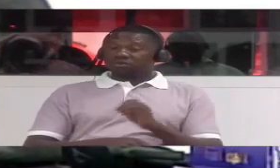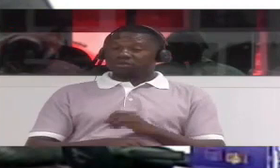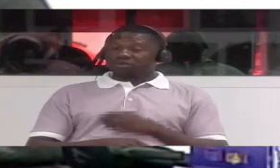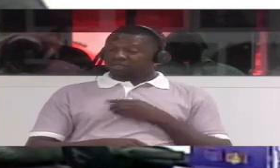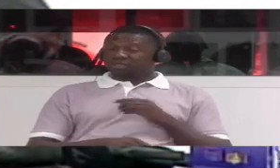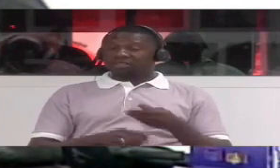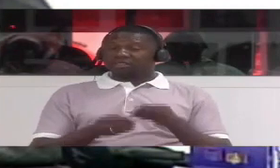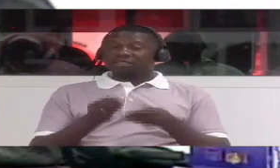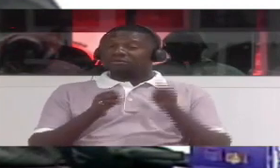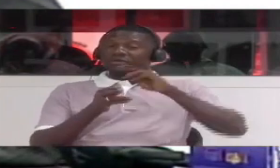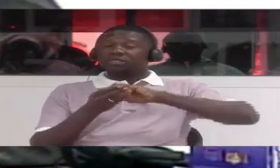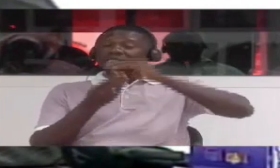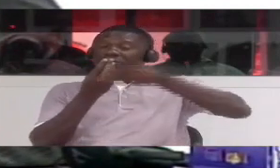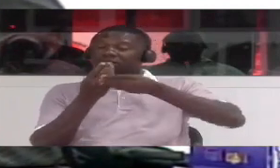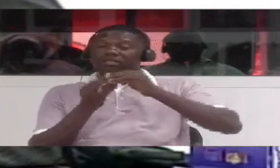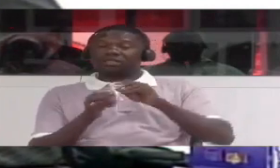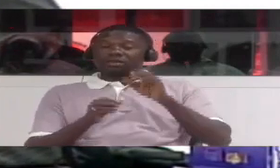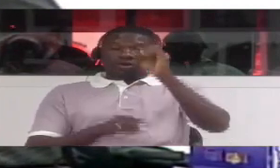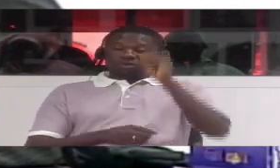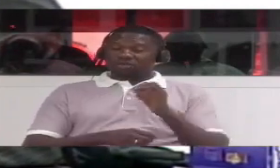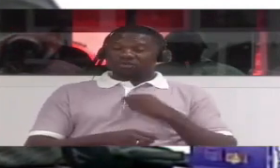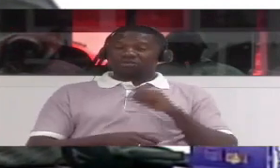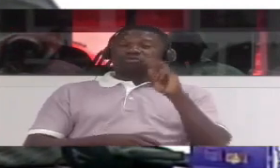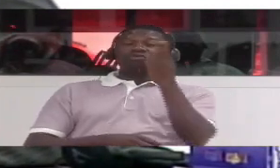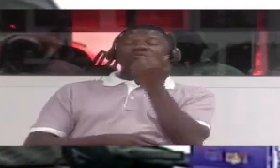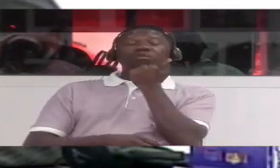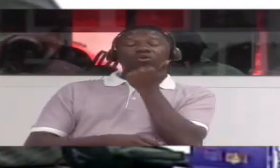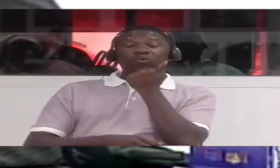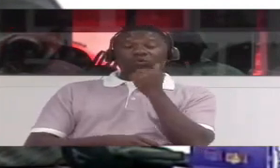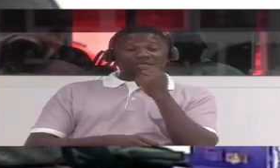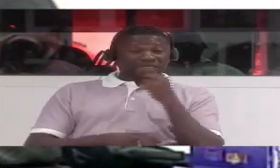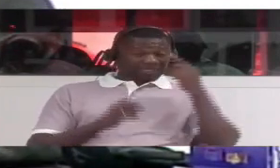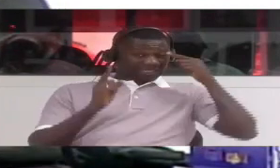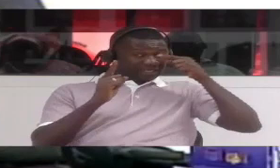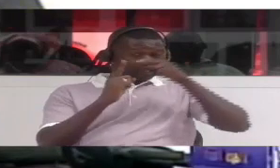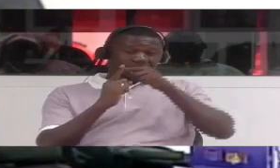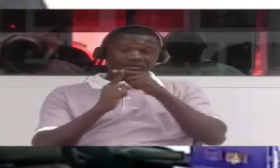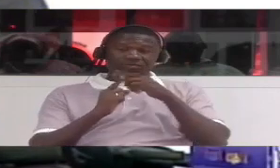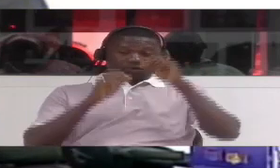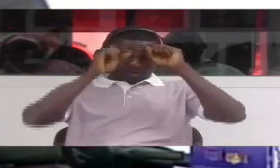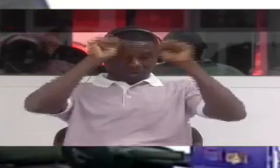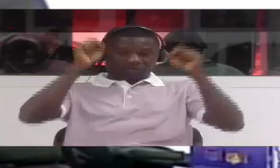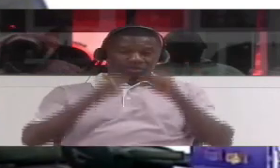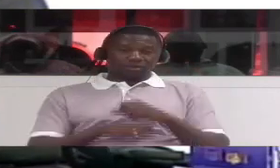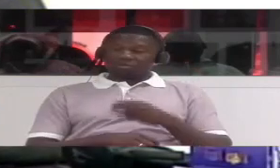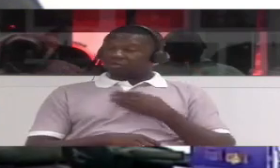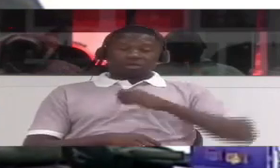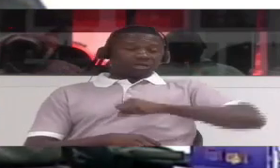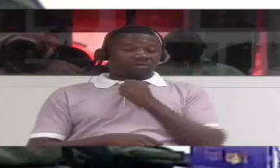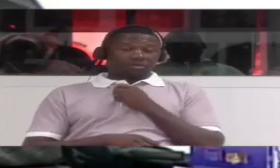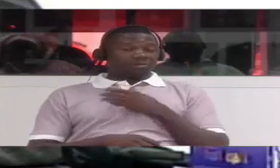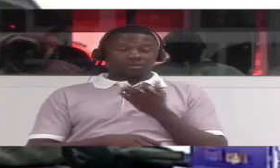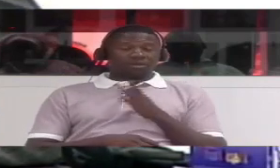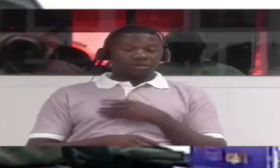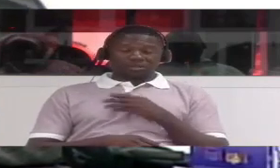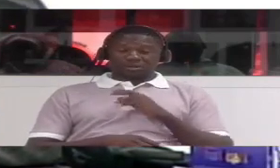one top target for the government. So I kind of dragged my feet on that offer until the lady found out perhaps